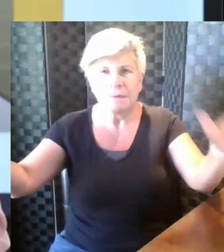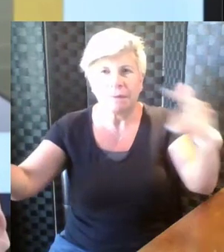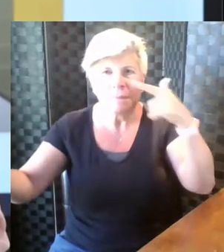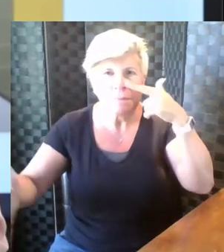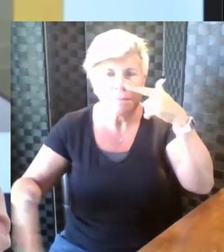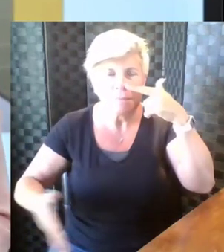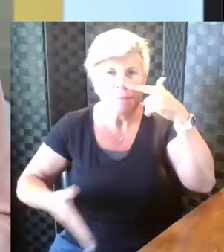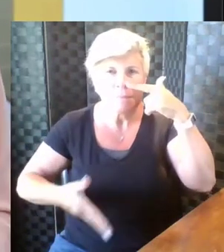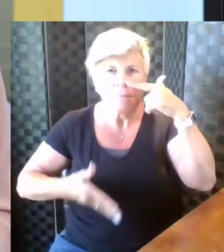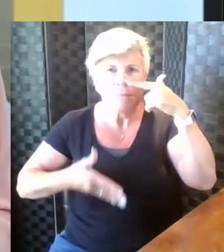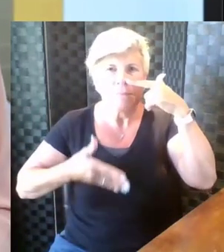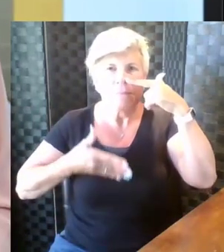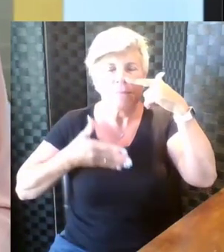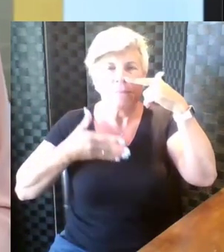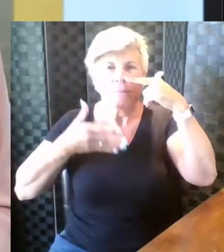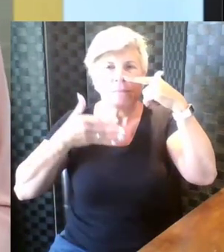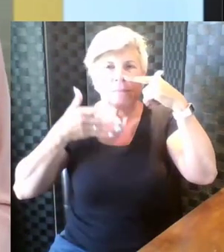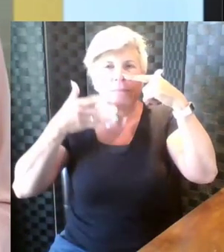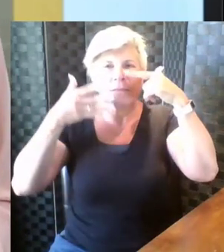Three more.